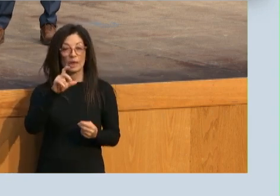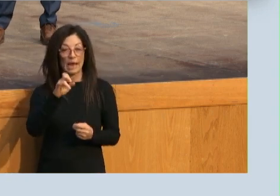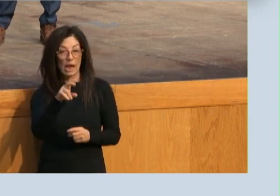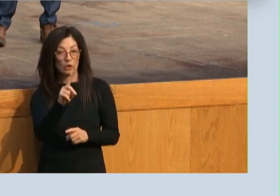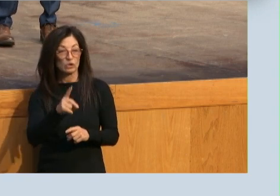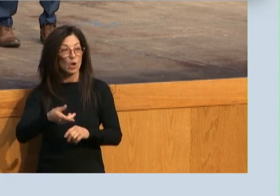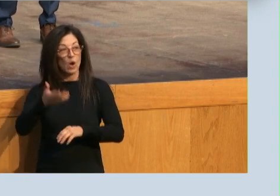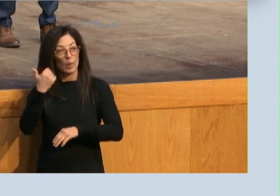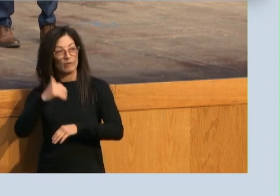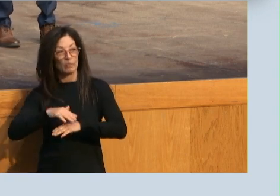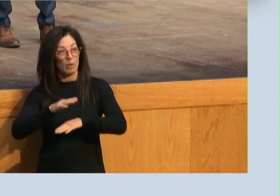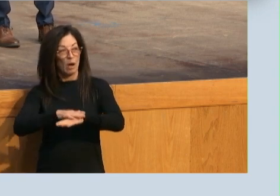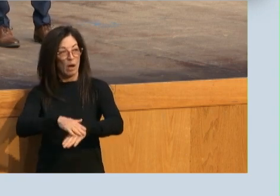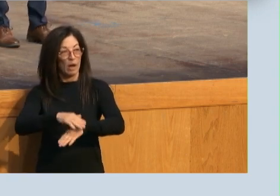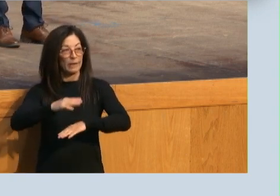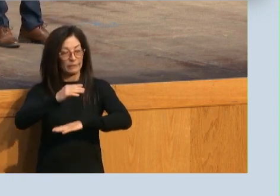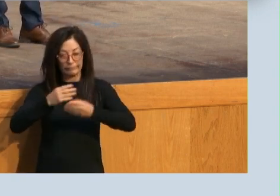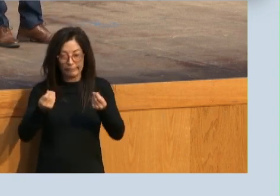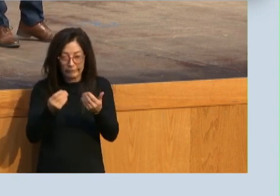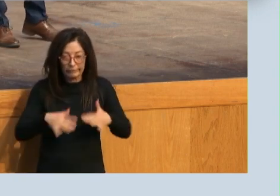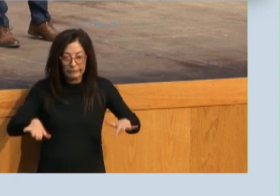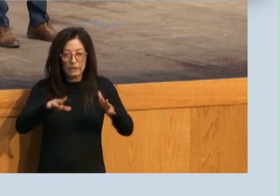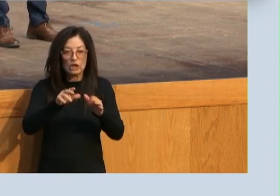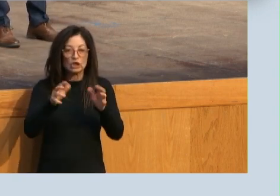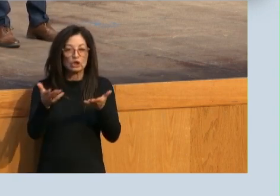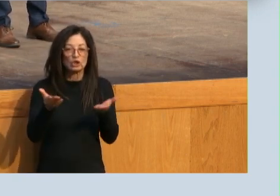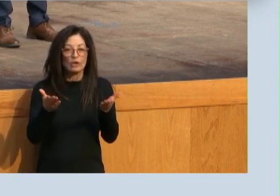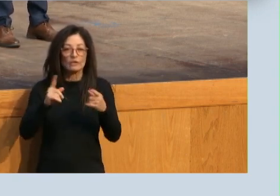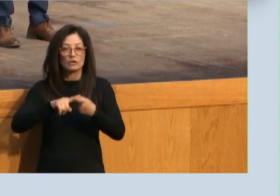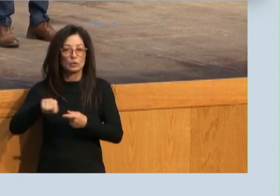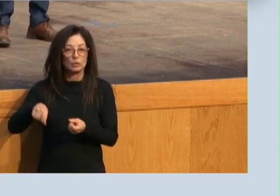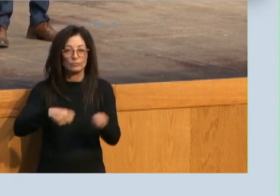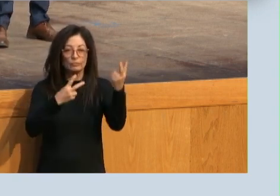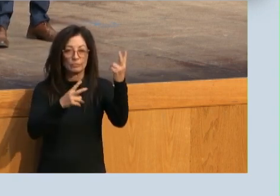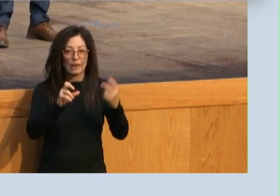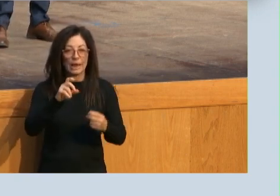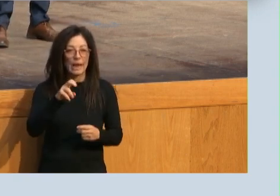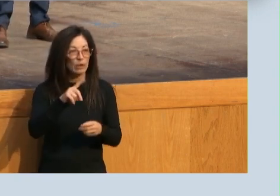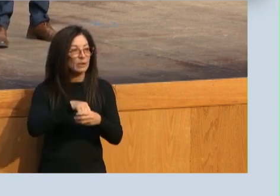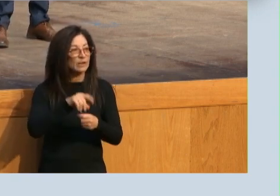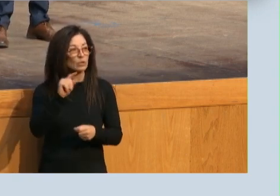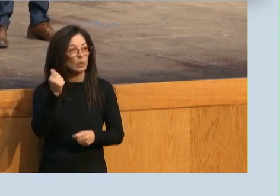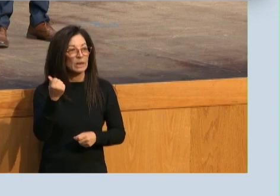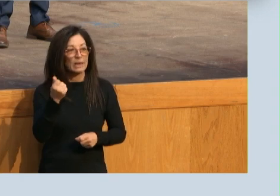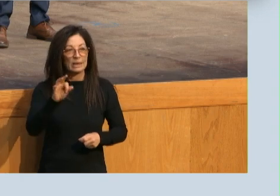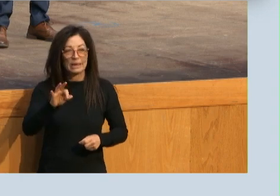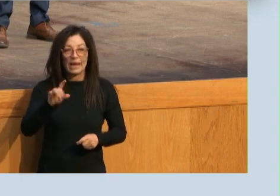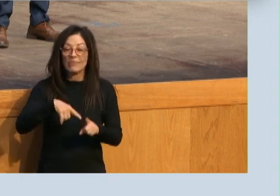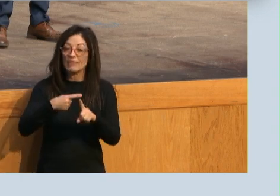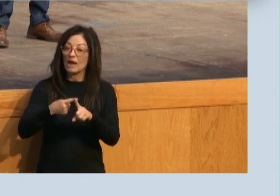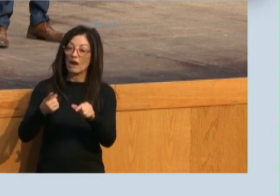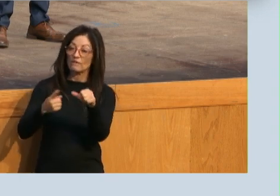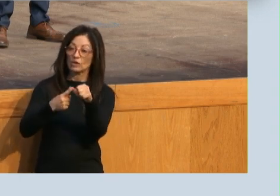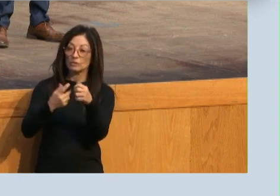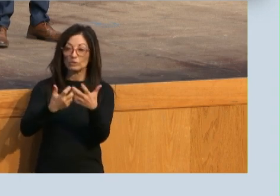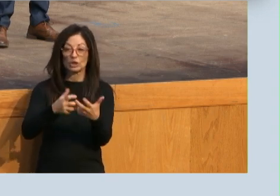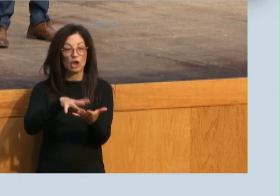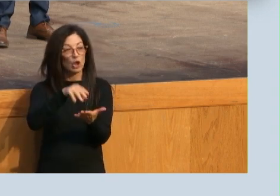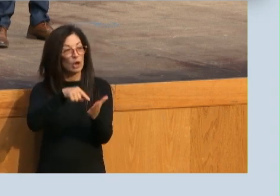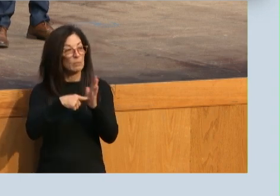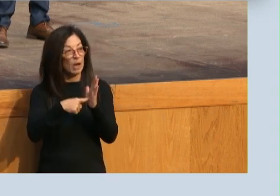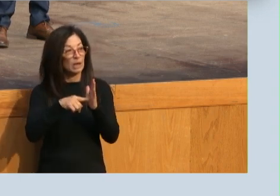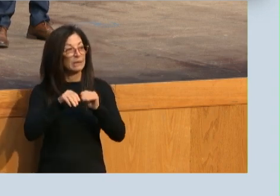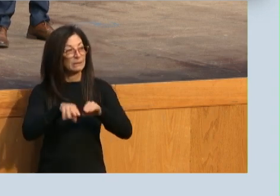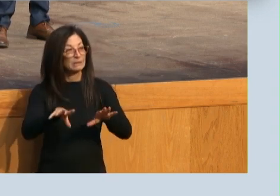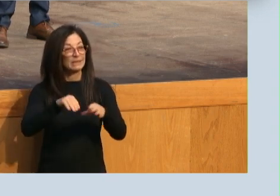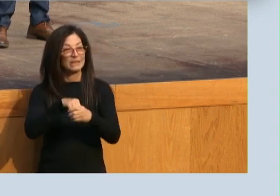on-prem servers to the cloud in 2019. And then we, the analytics division, deployed our first machine learning model in 2022.